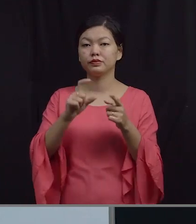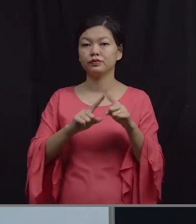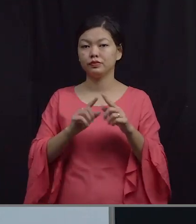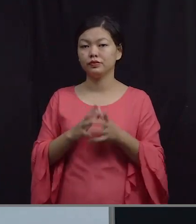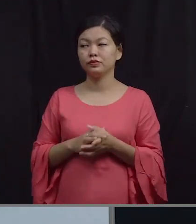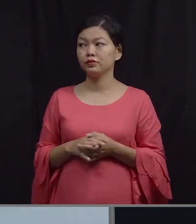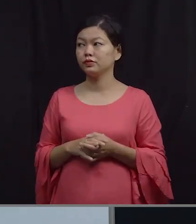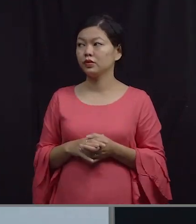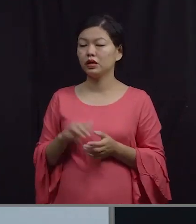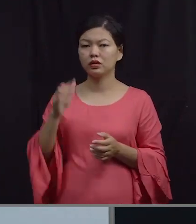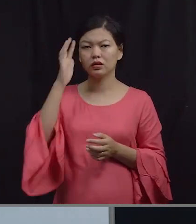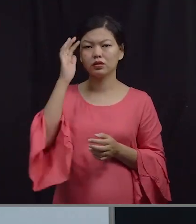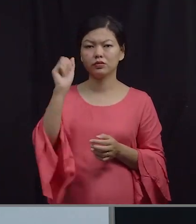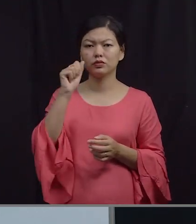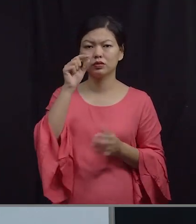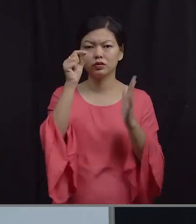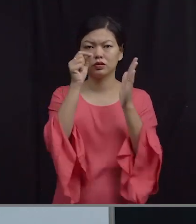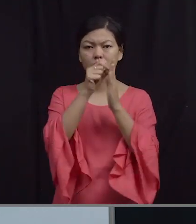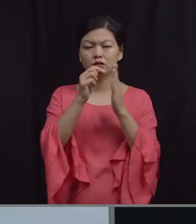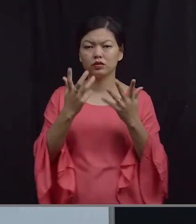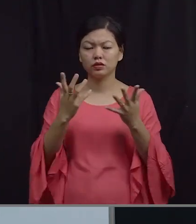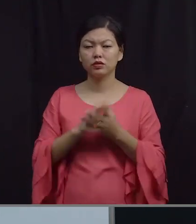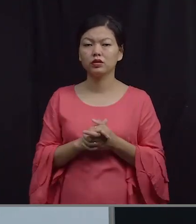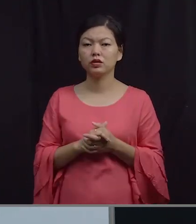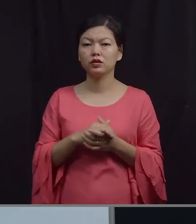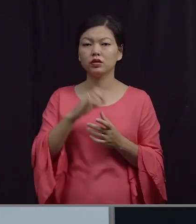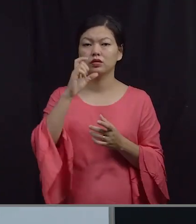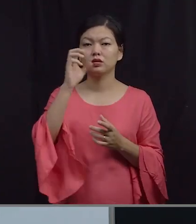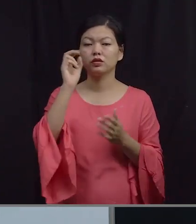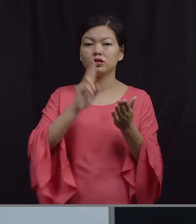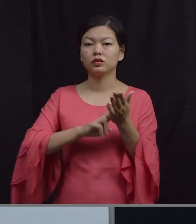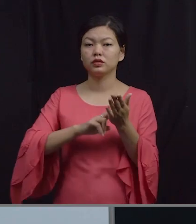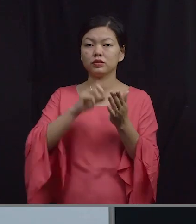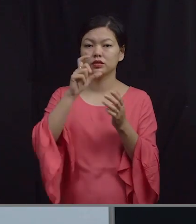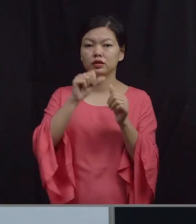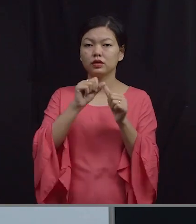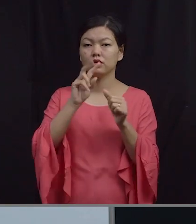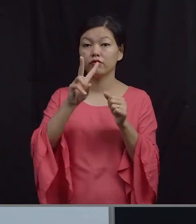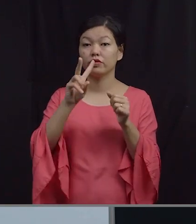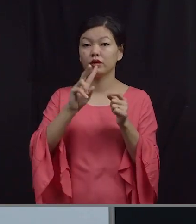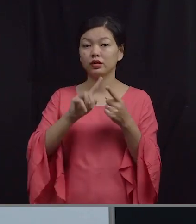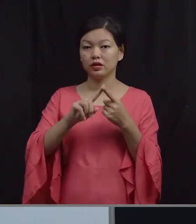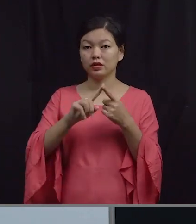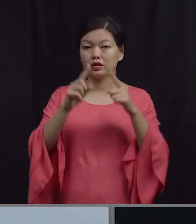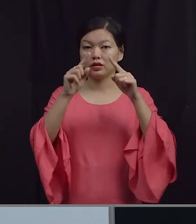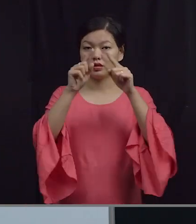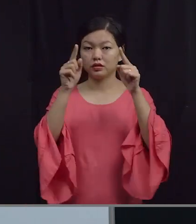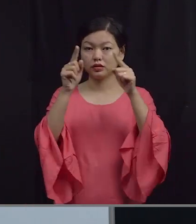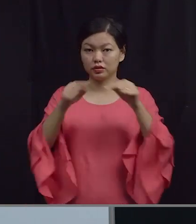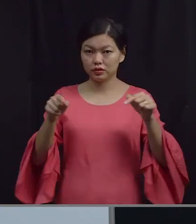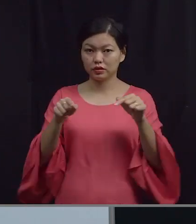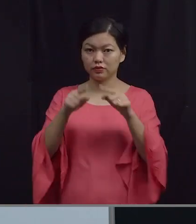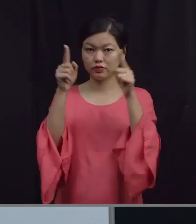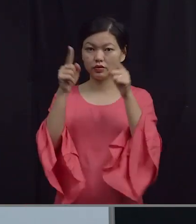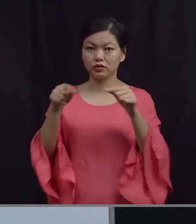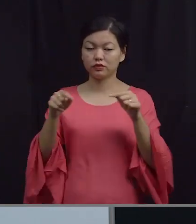Okay, now you have to remember one point. Okay, for concave mirror the power of lens is negative, and for convex